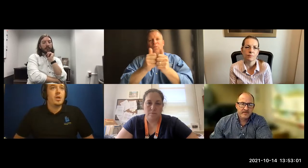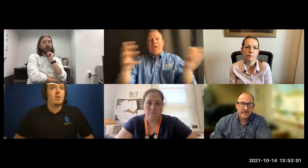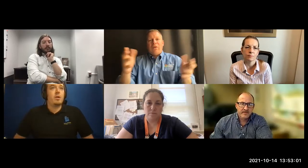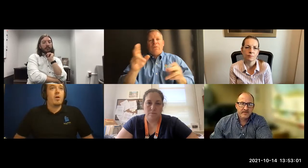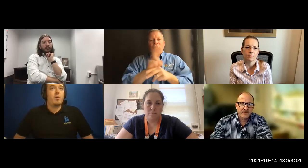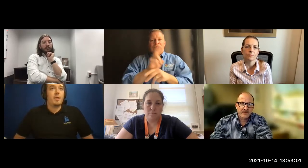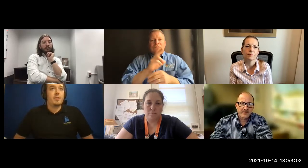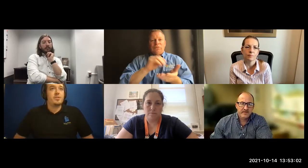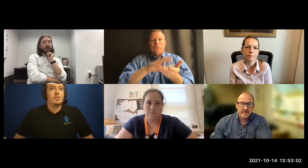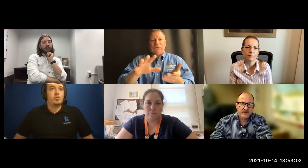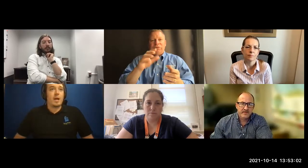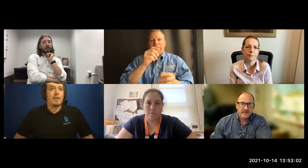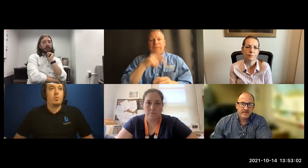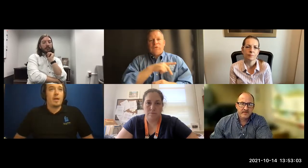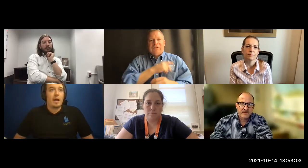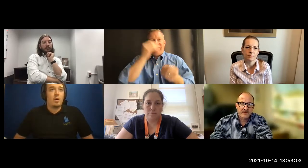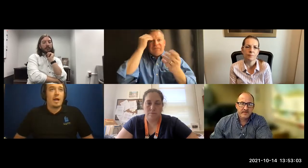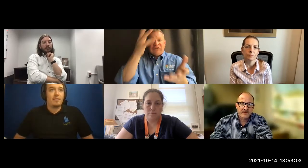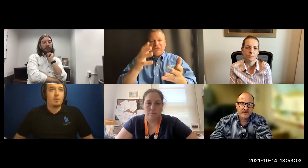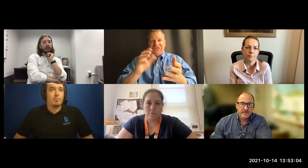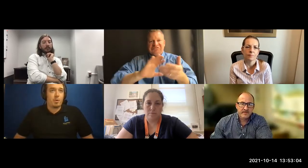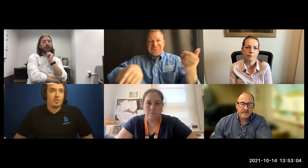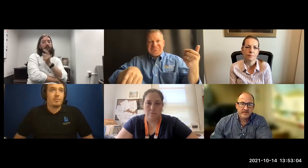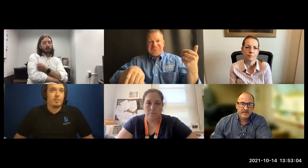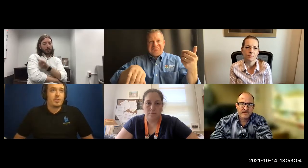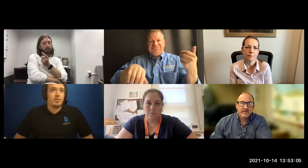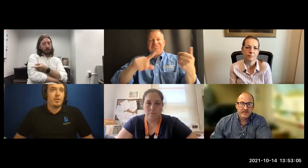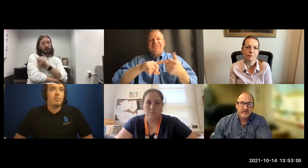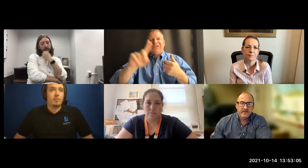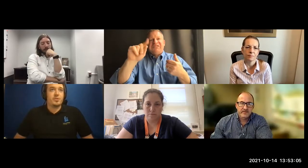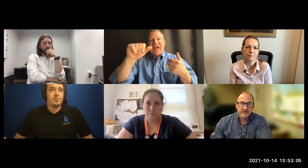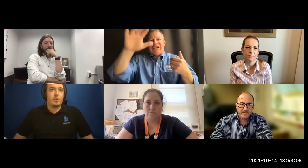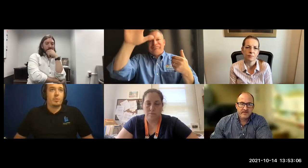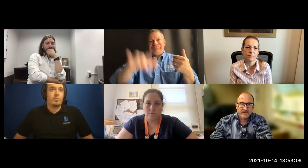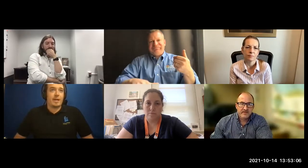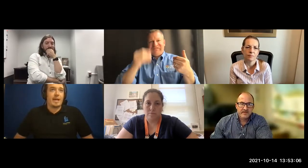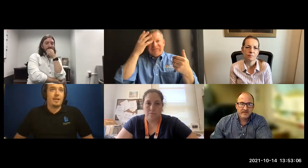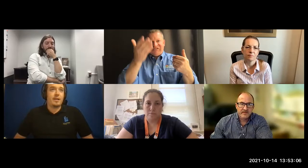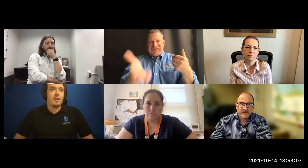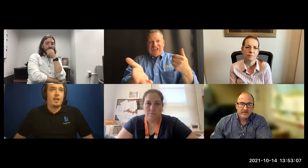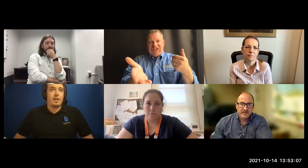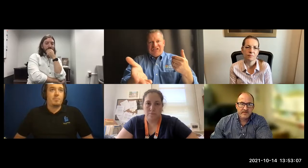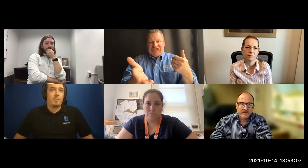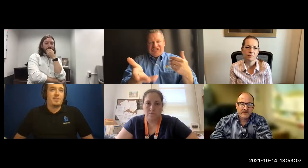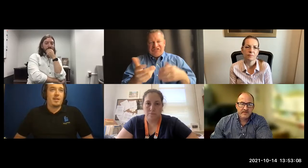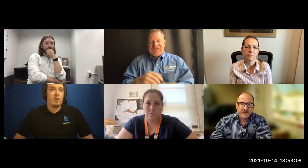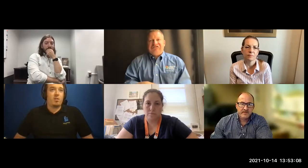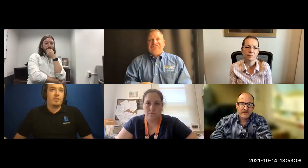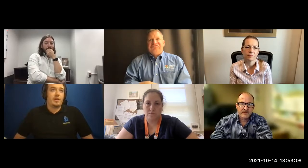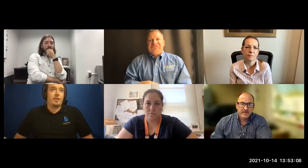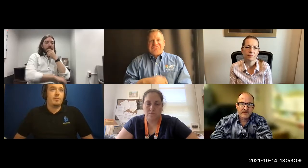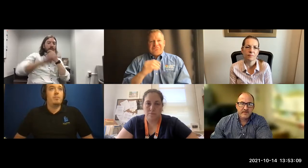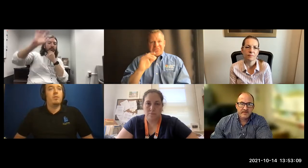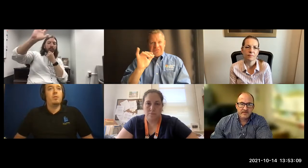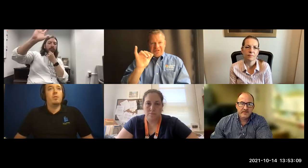researchers. There are methods to track that without having personal information for the students. We can redact that and maintain all